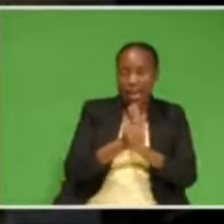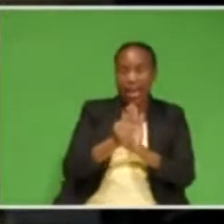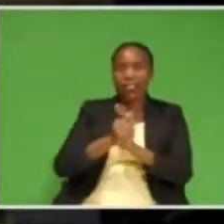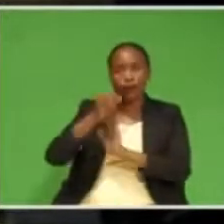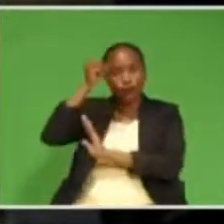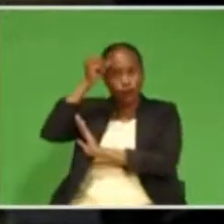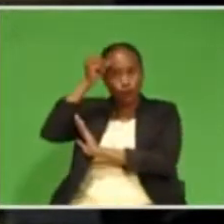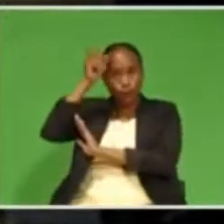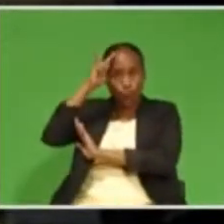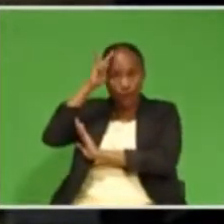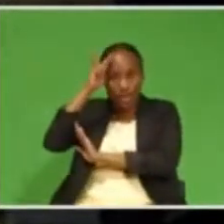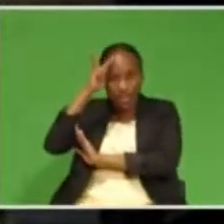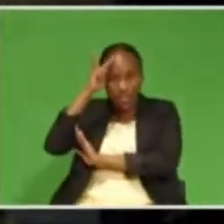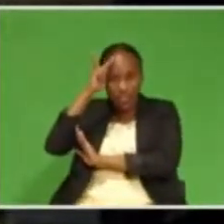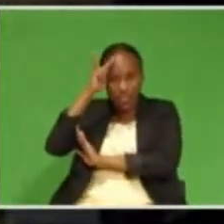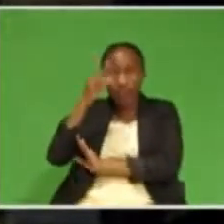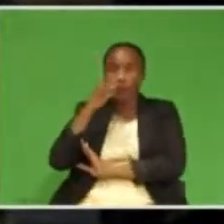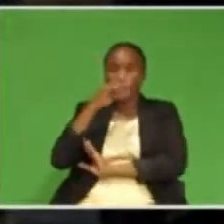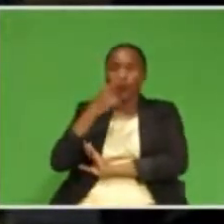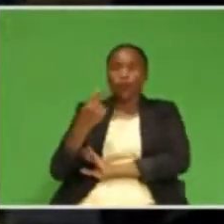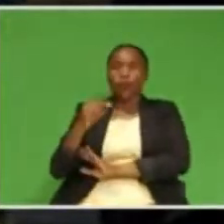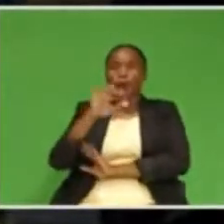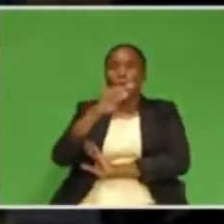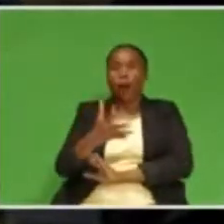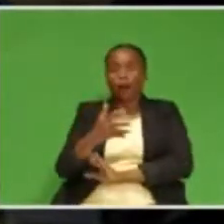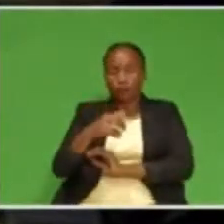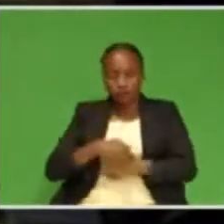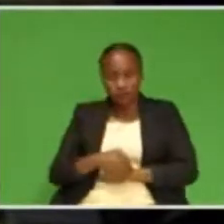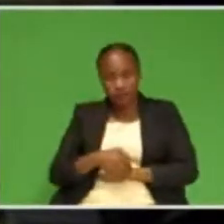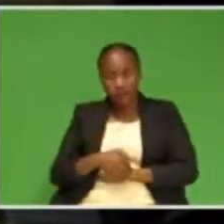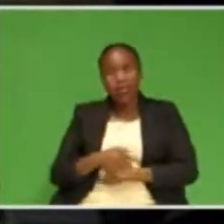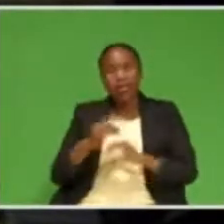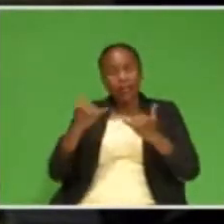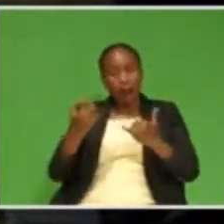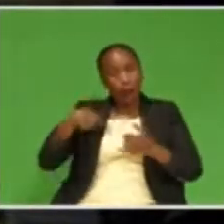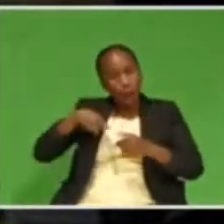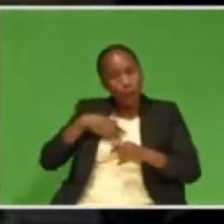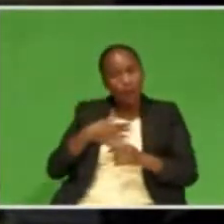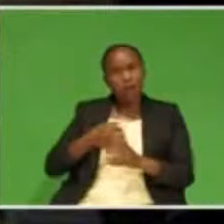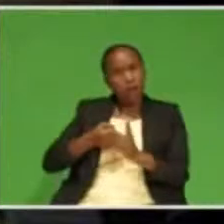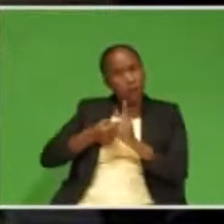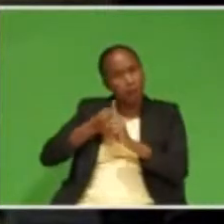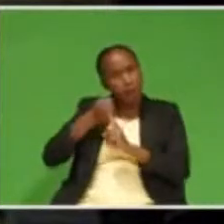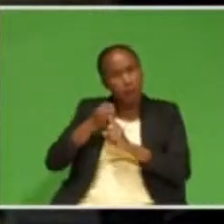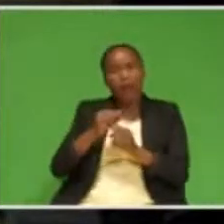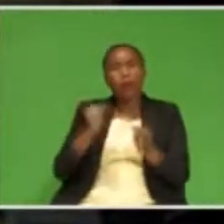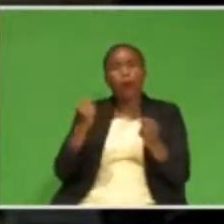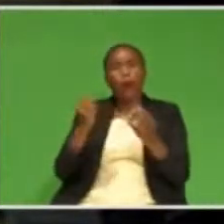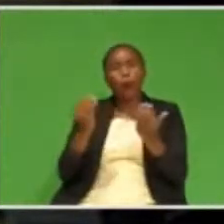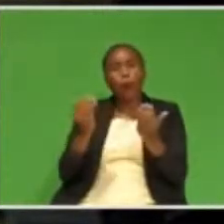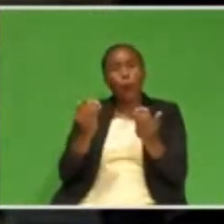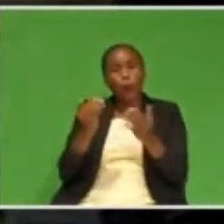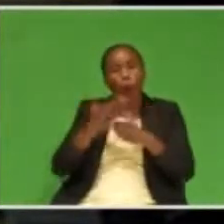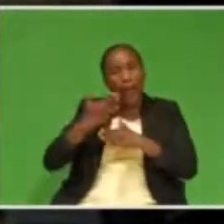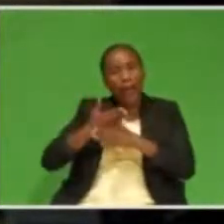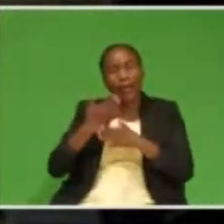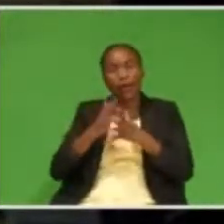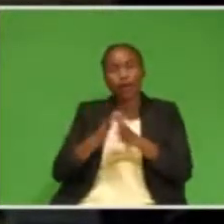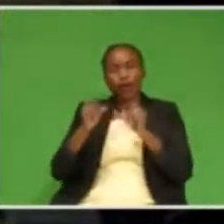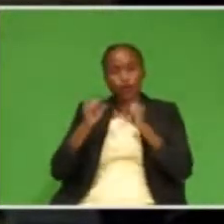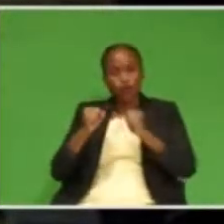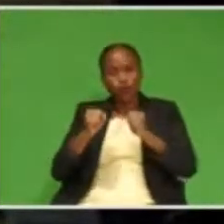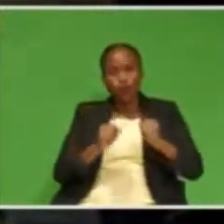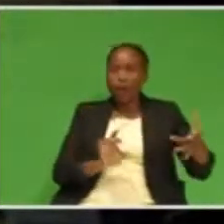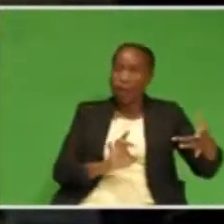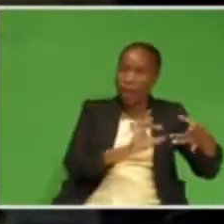it. We have therefore been working to strengthen the link between the skills that